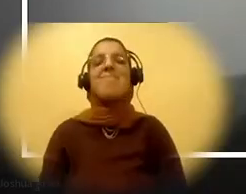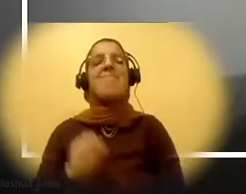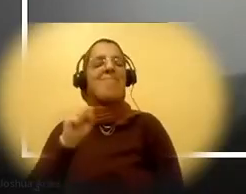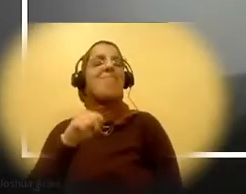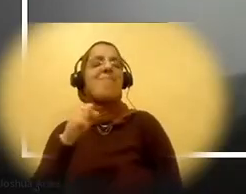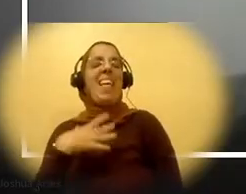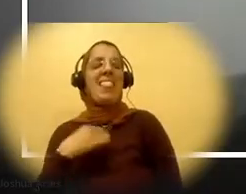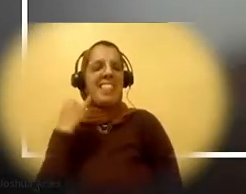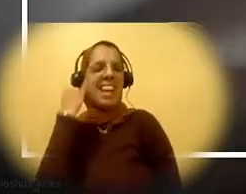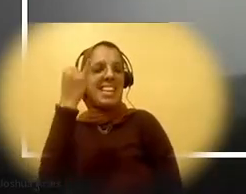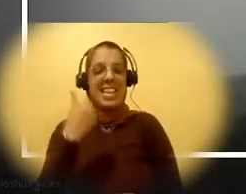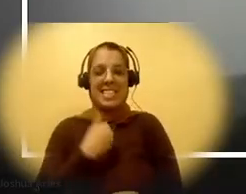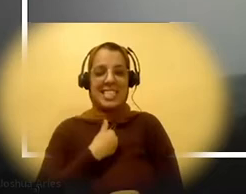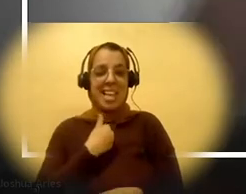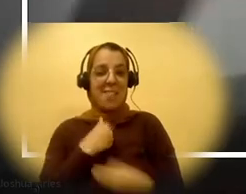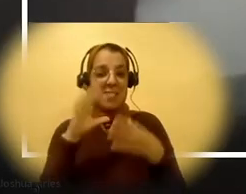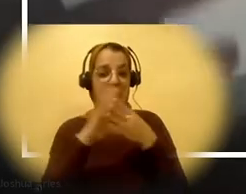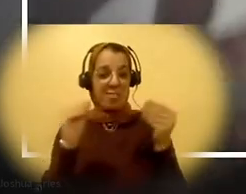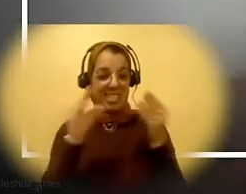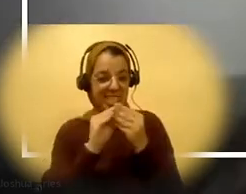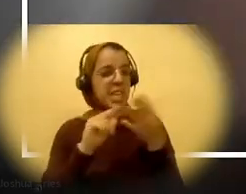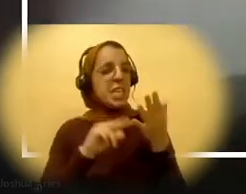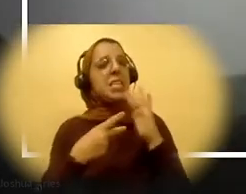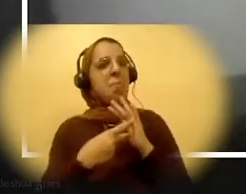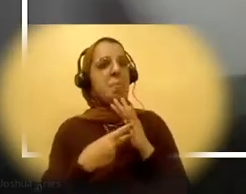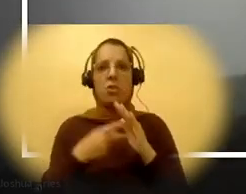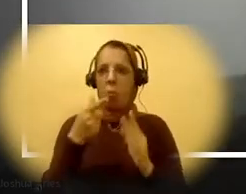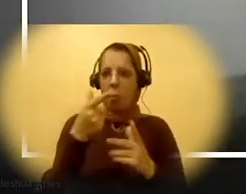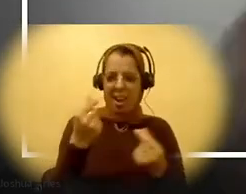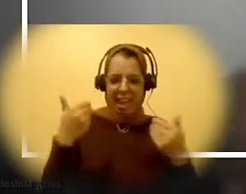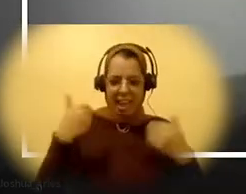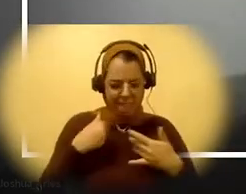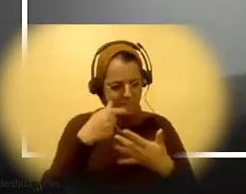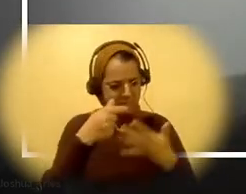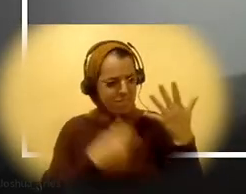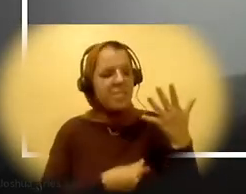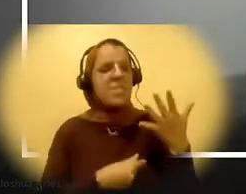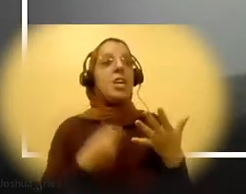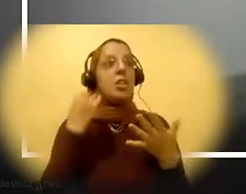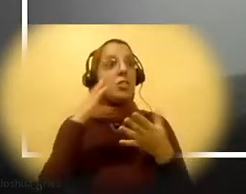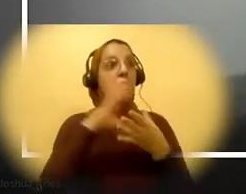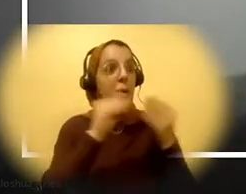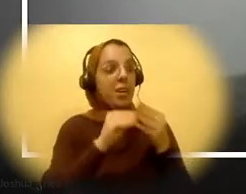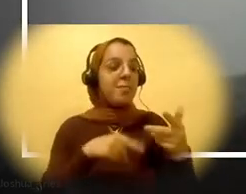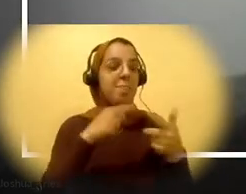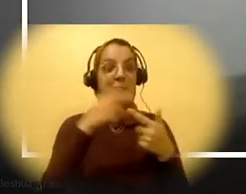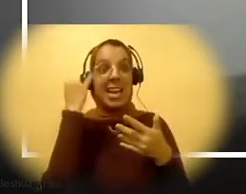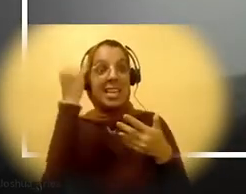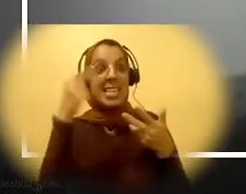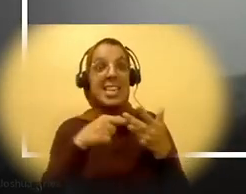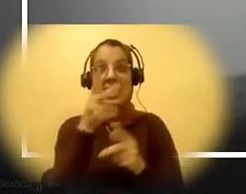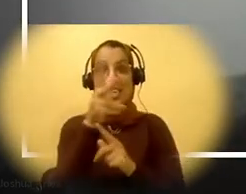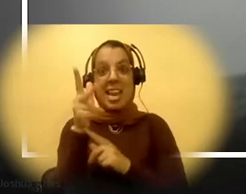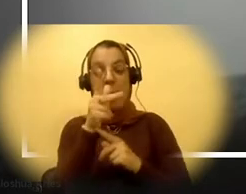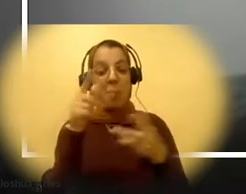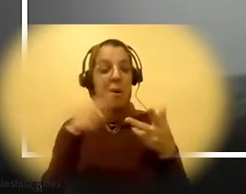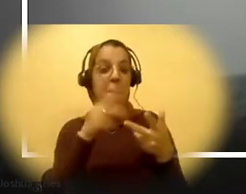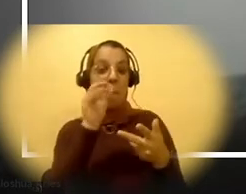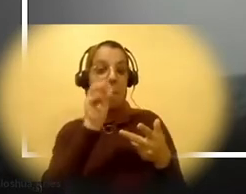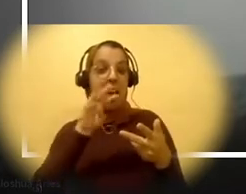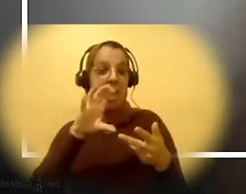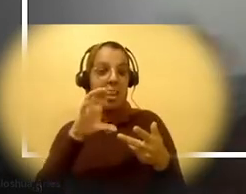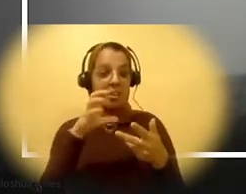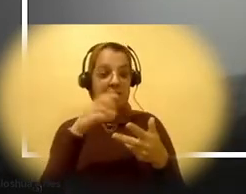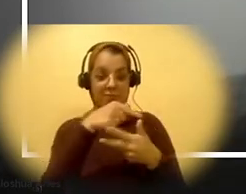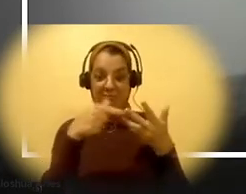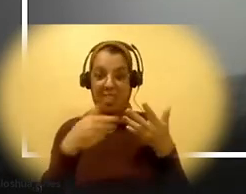that you have in the moment. You have a story, you have an idea, you have a camera, or you have a microphone. That's just something